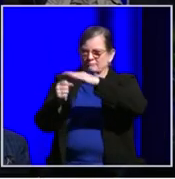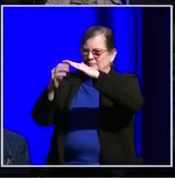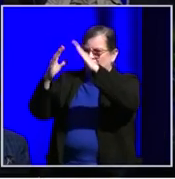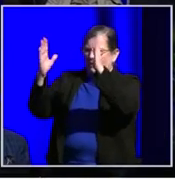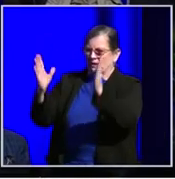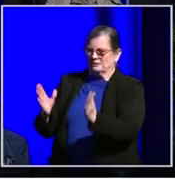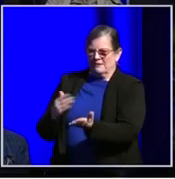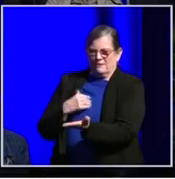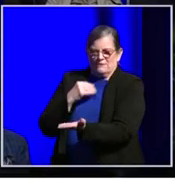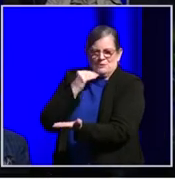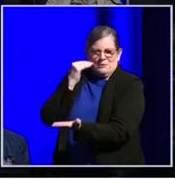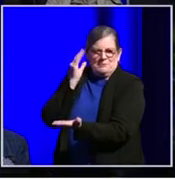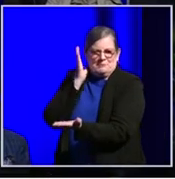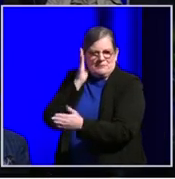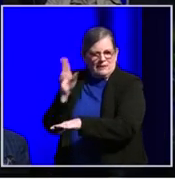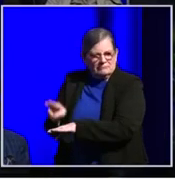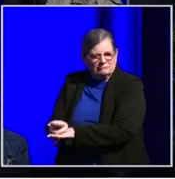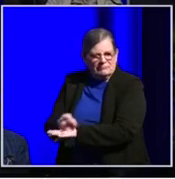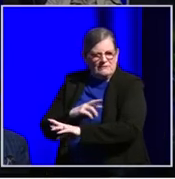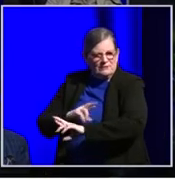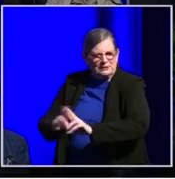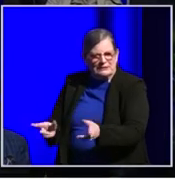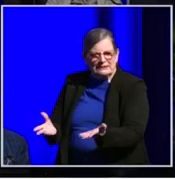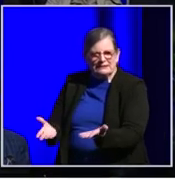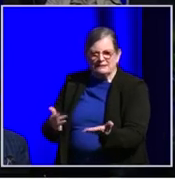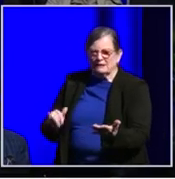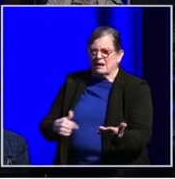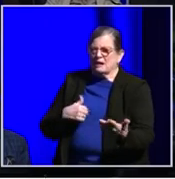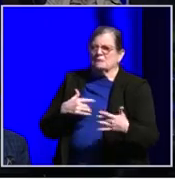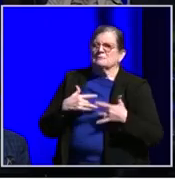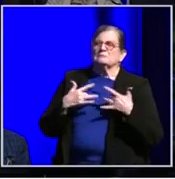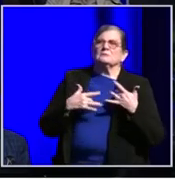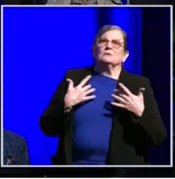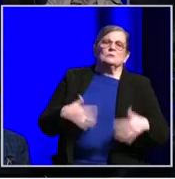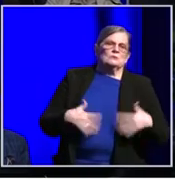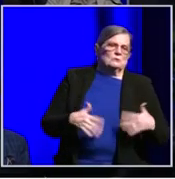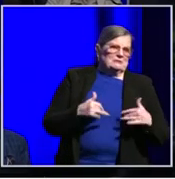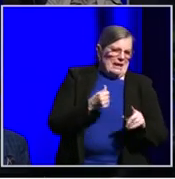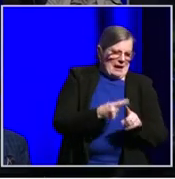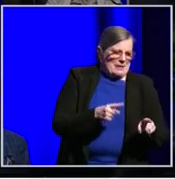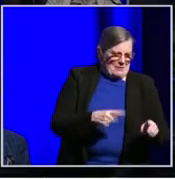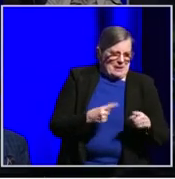Homes and Hearts. It is an accomplishment for which we should all be proud.